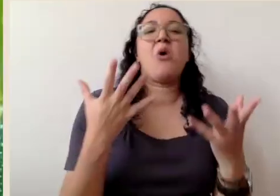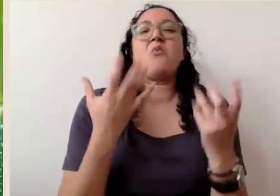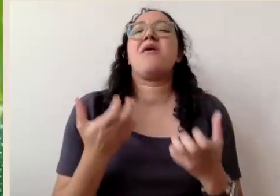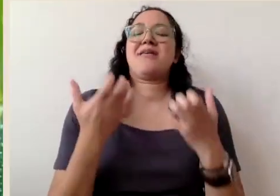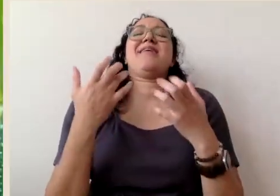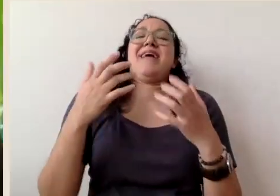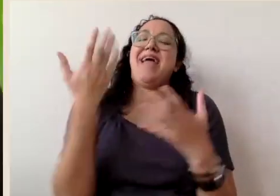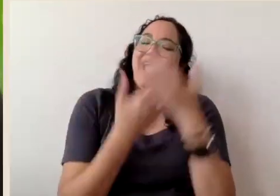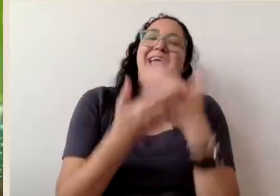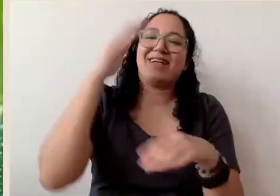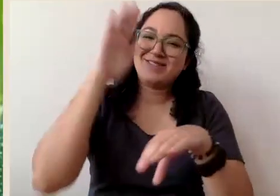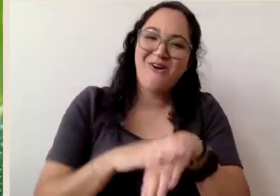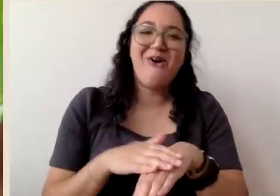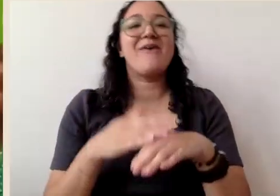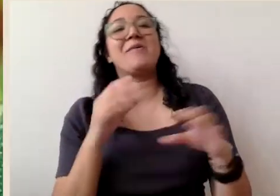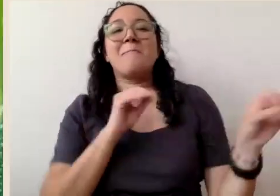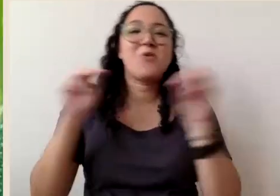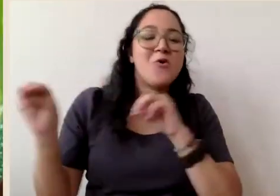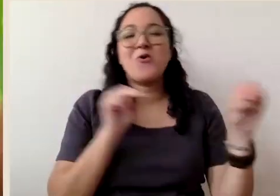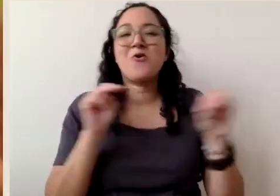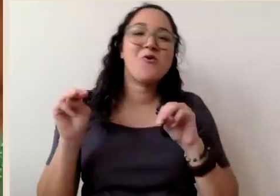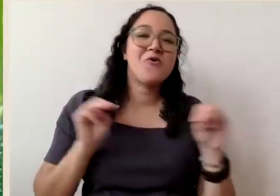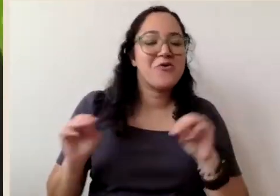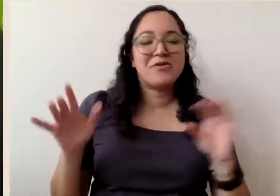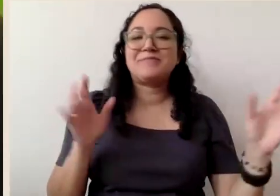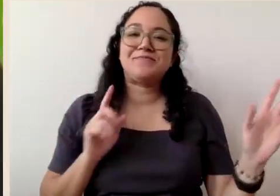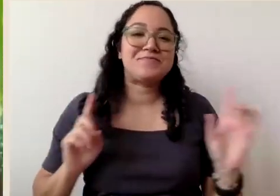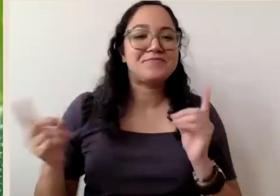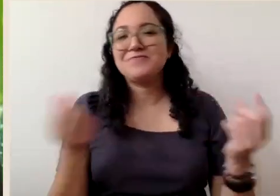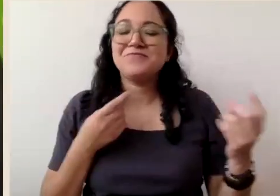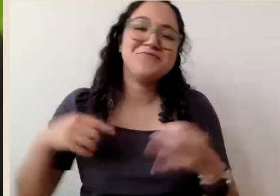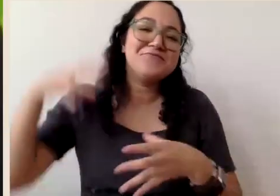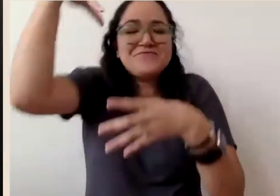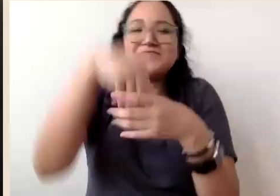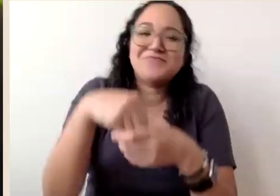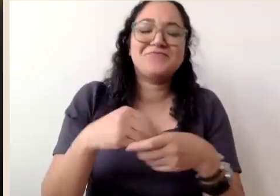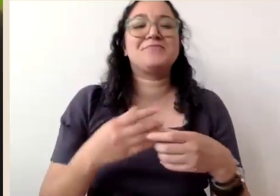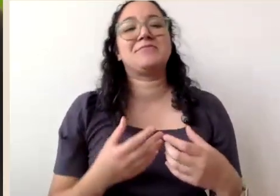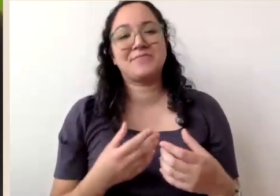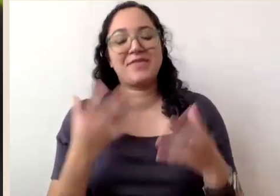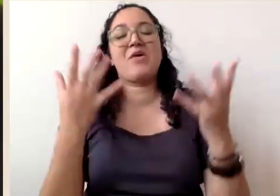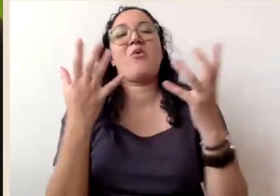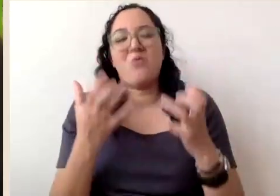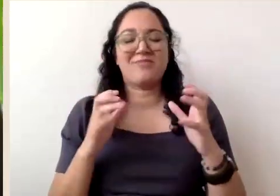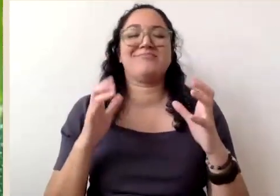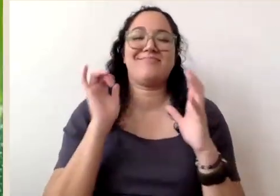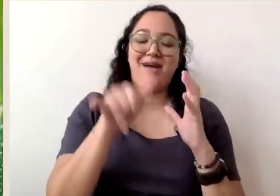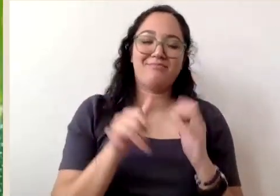doing things that are hands-on, Yes. moving around, engaging in different things like that. Like that's what draws their